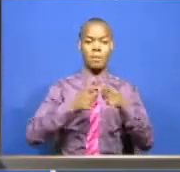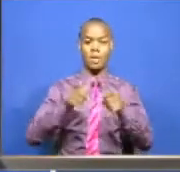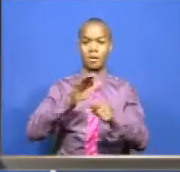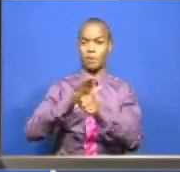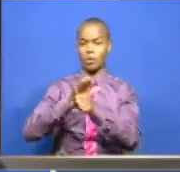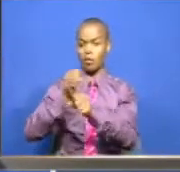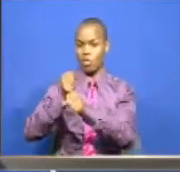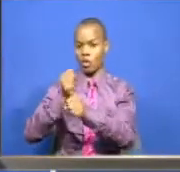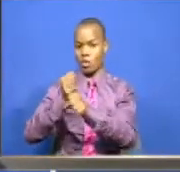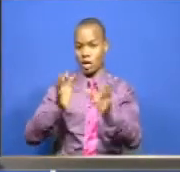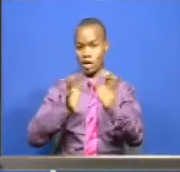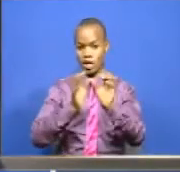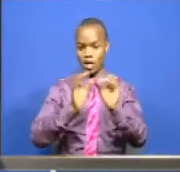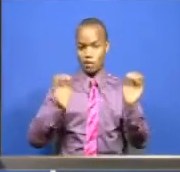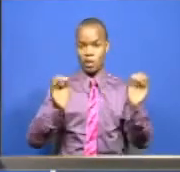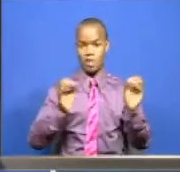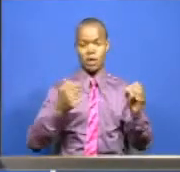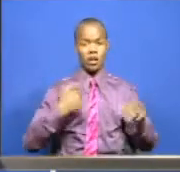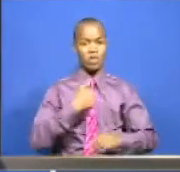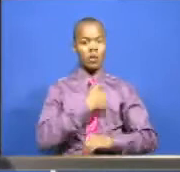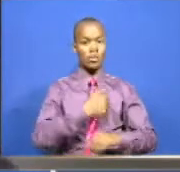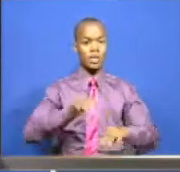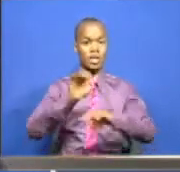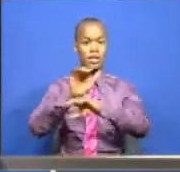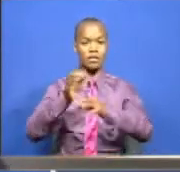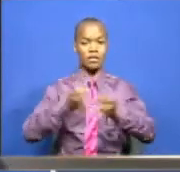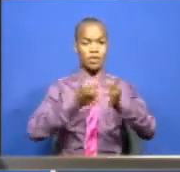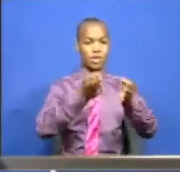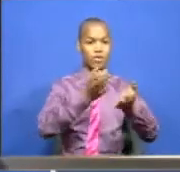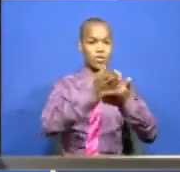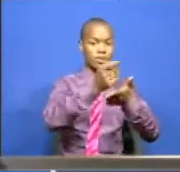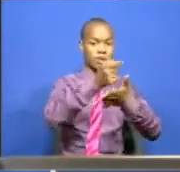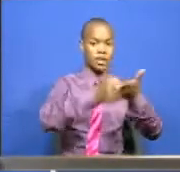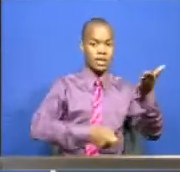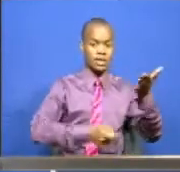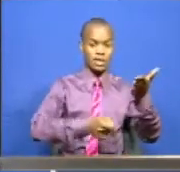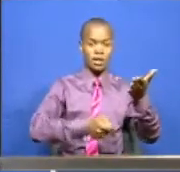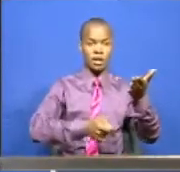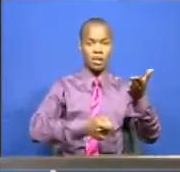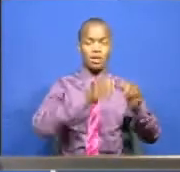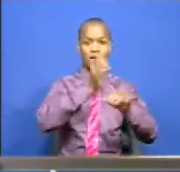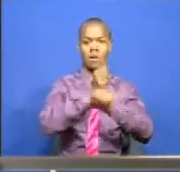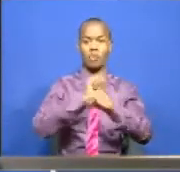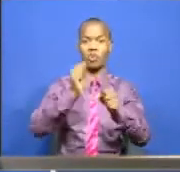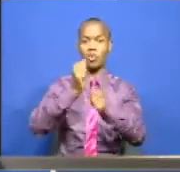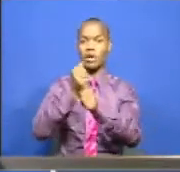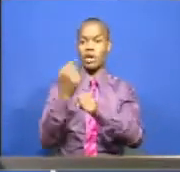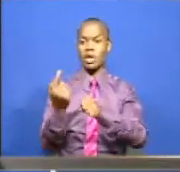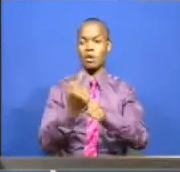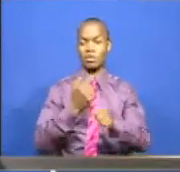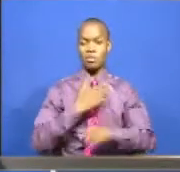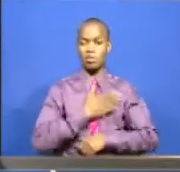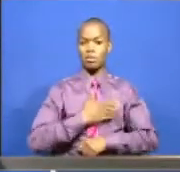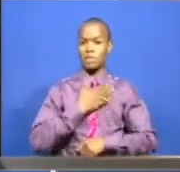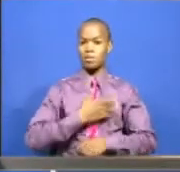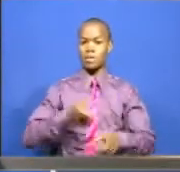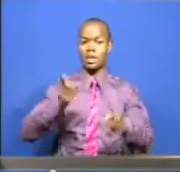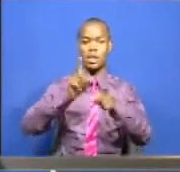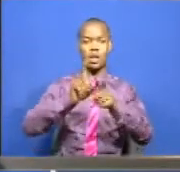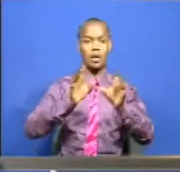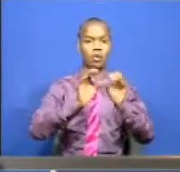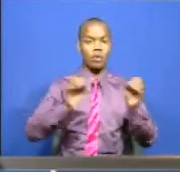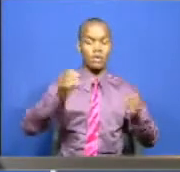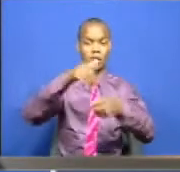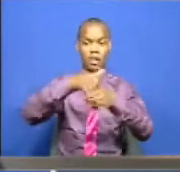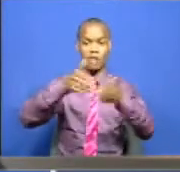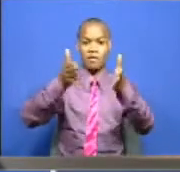So tungeomba serikali. Kama kuna tax yenye tunaona tunaweza fanya pira, tafadhali tusiongeze kwa our